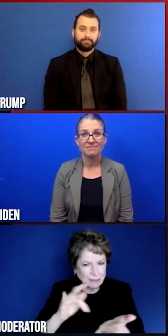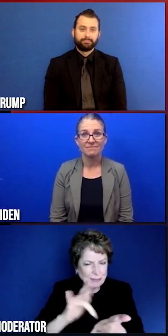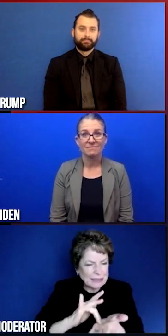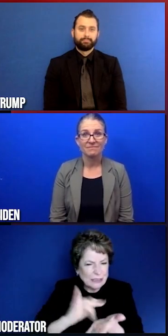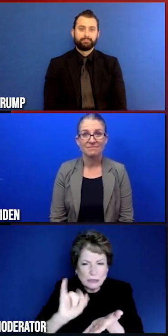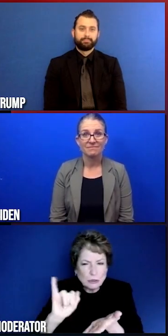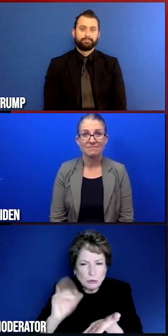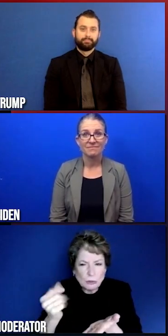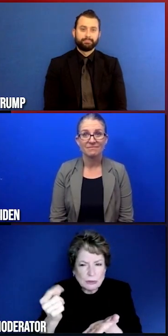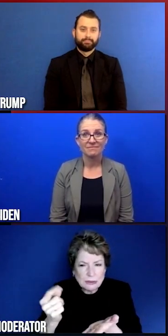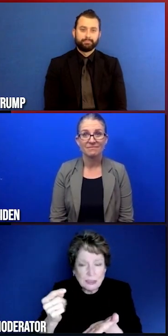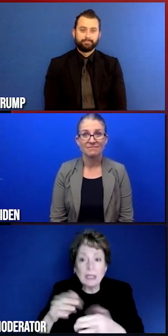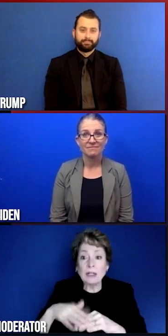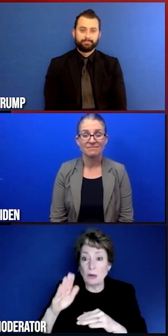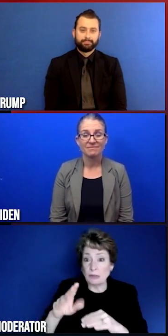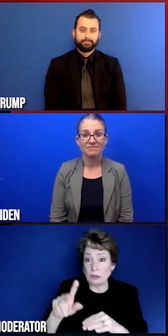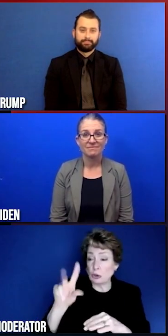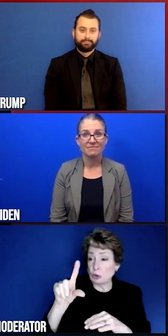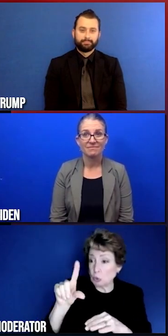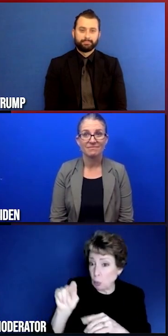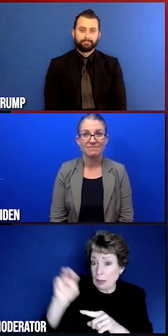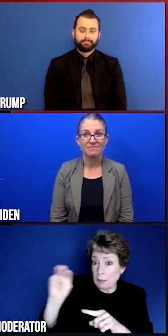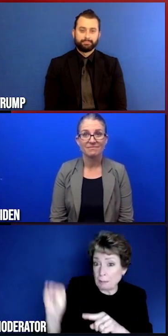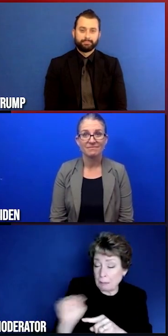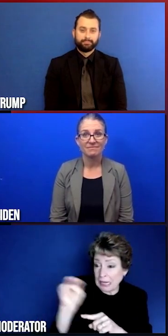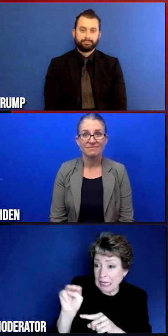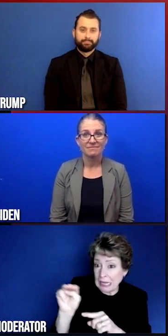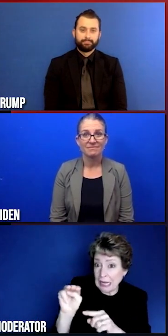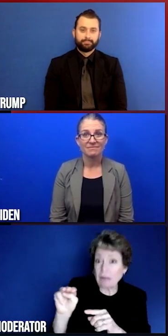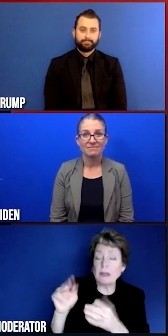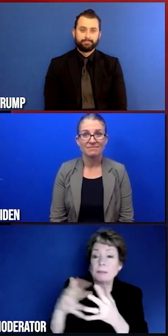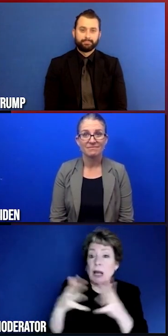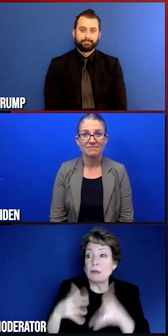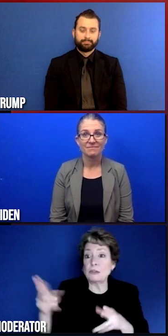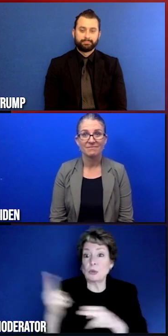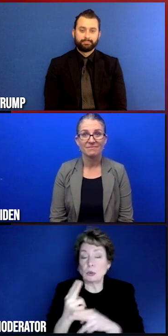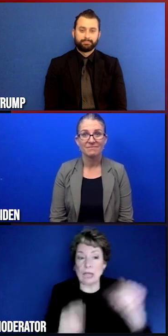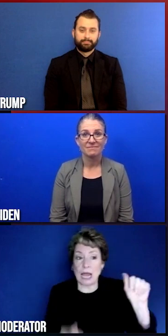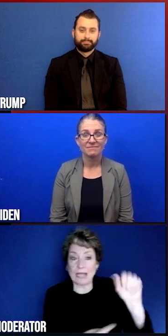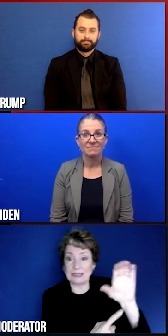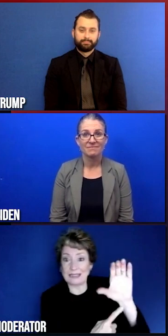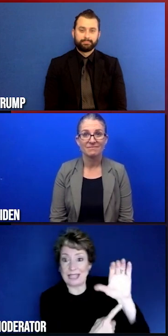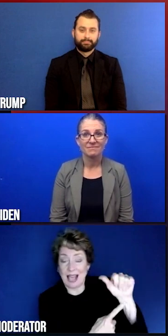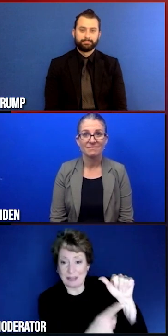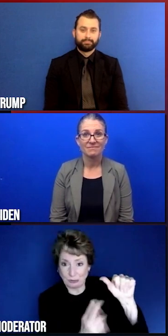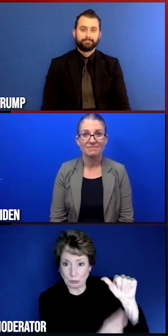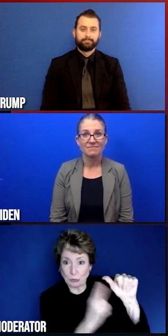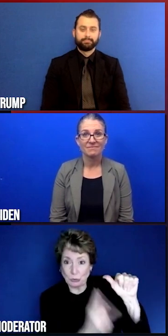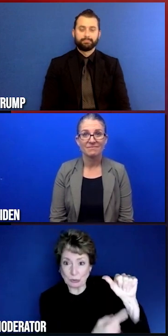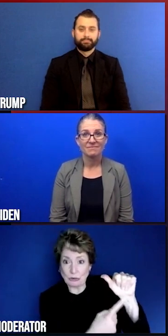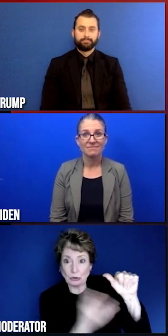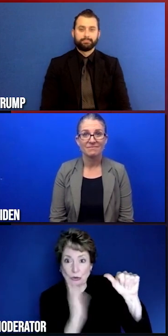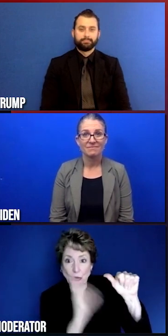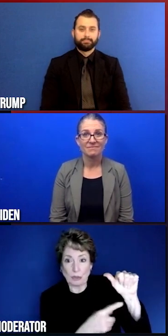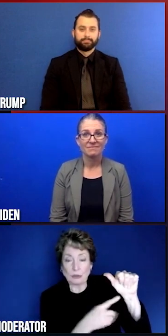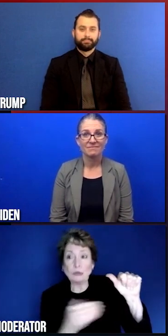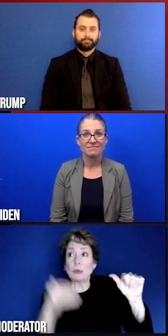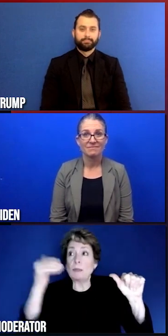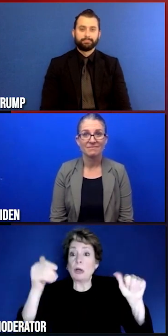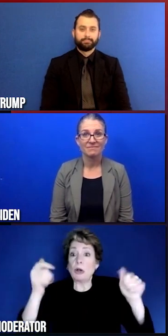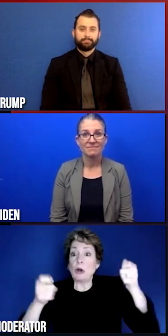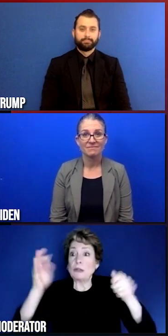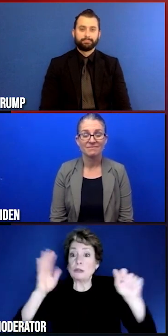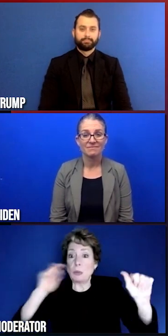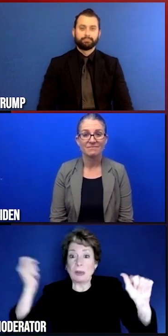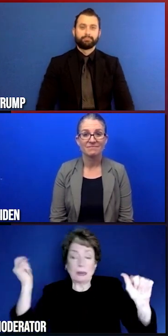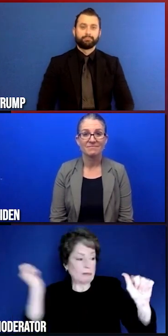Care Act. It's headed to the Supreme Court, and your administration, Mr. President, is advocating for the court to overturn it. If the Supreme Court